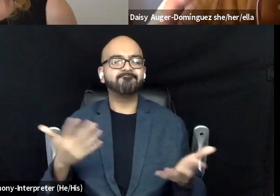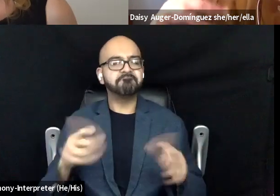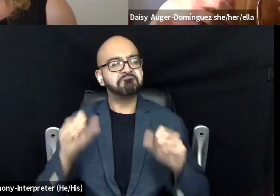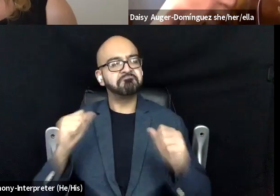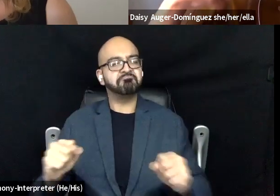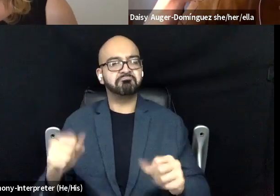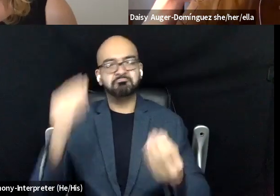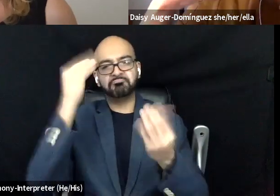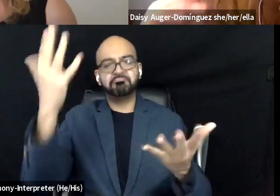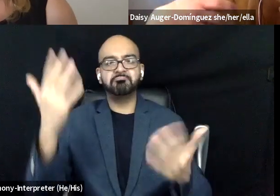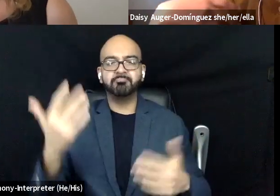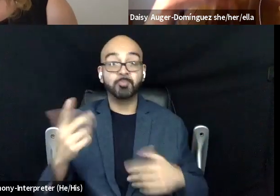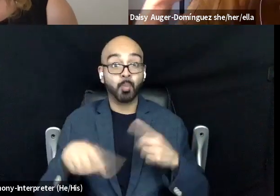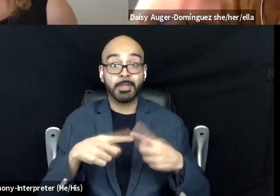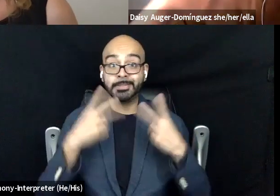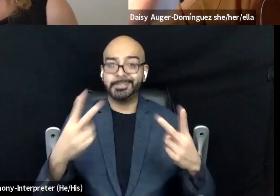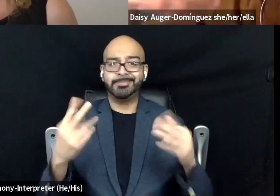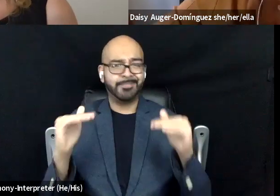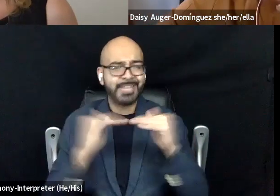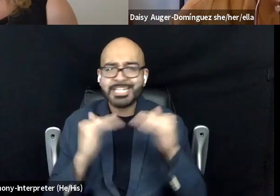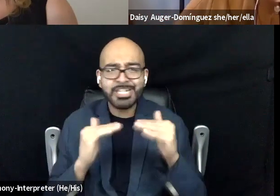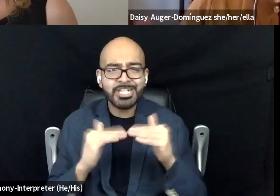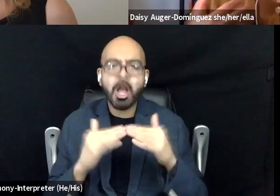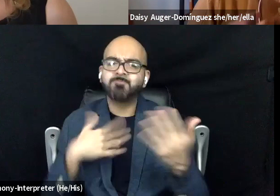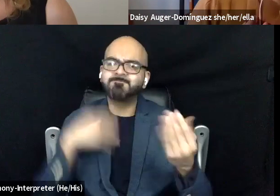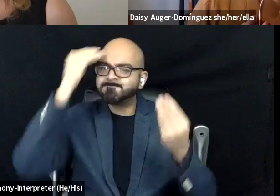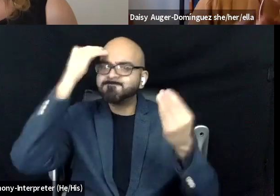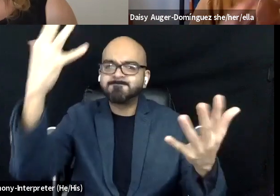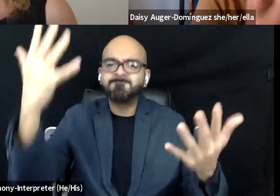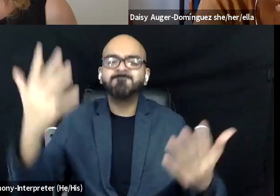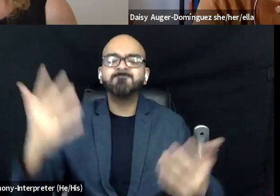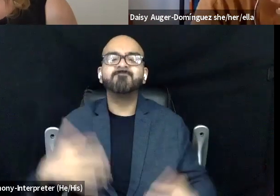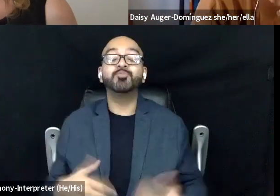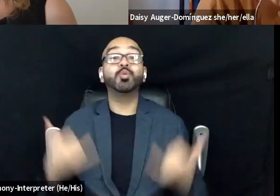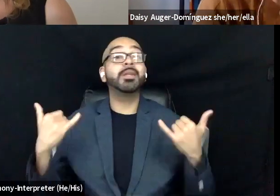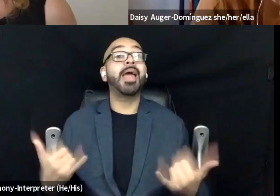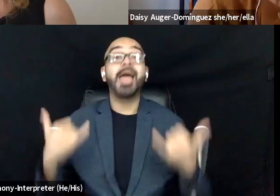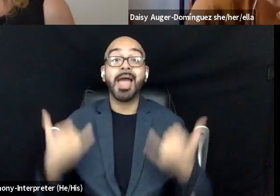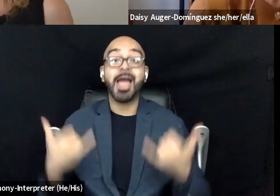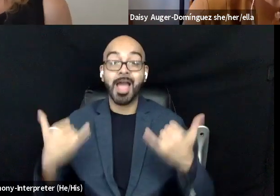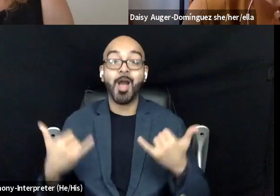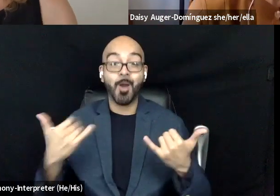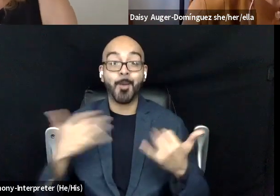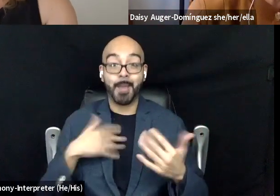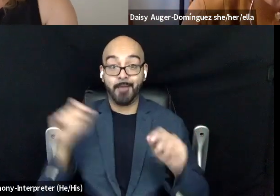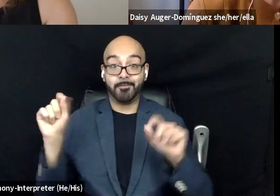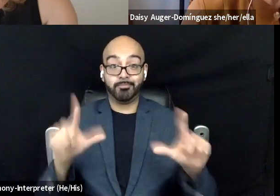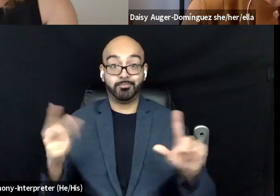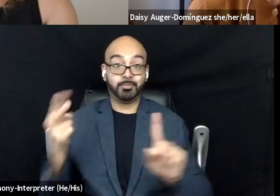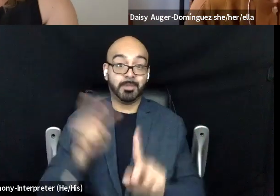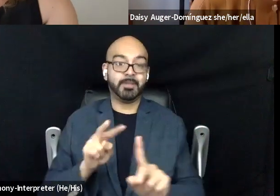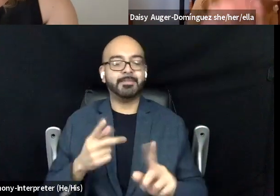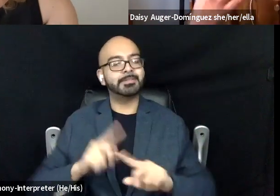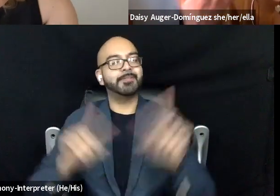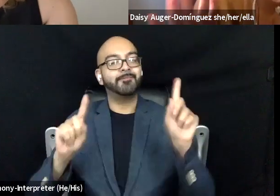lack of fairness in being tokenized over the course of my career. So what I say now is very different. You know, I was actually very silent in the early part of my